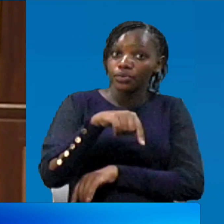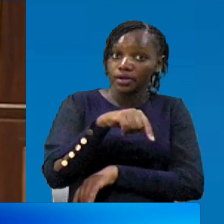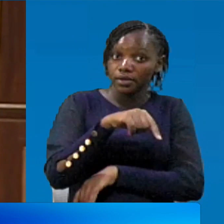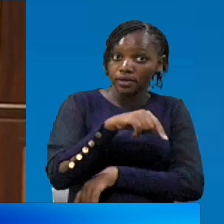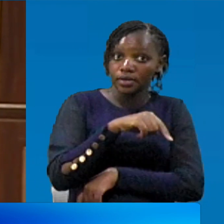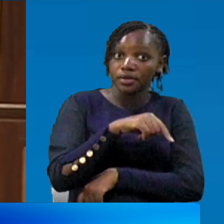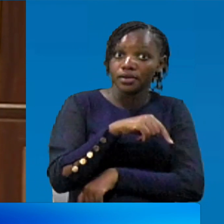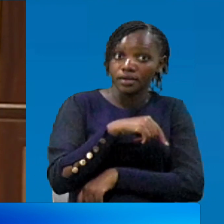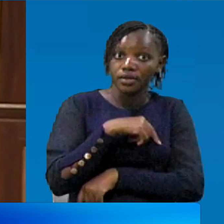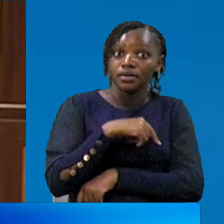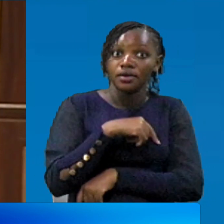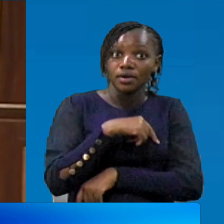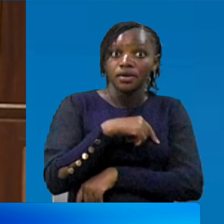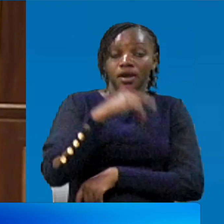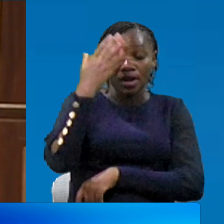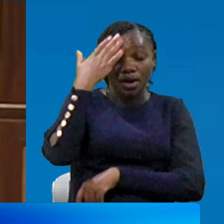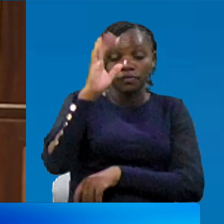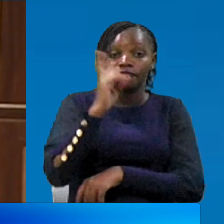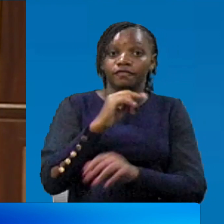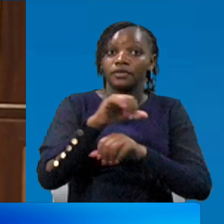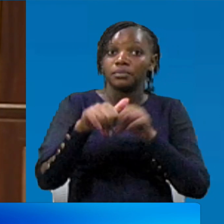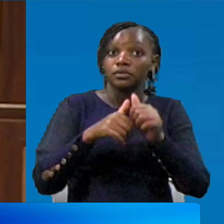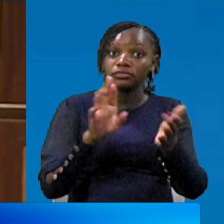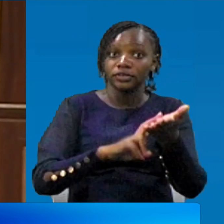those resources.